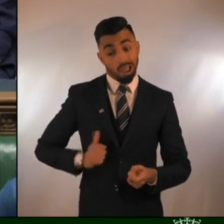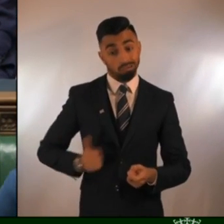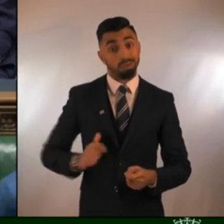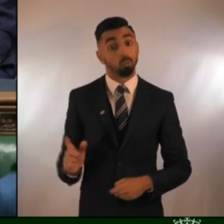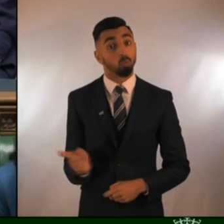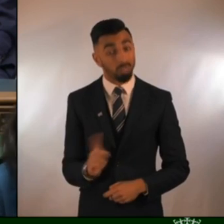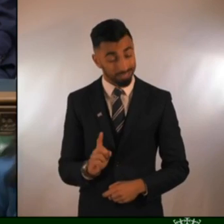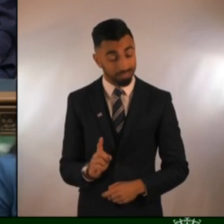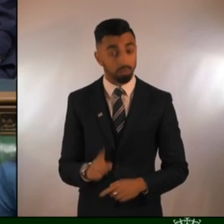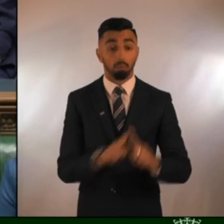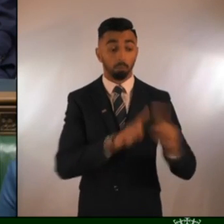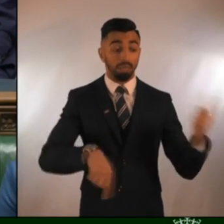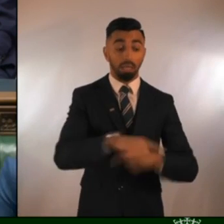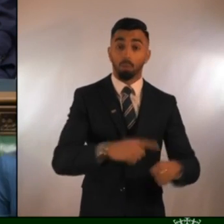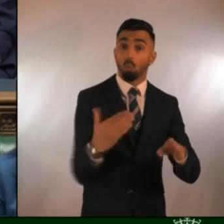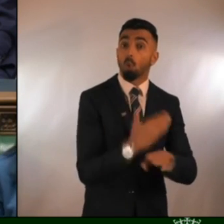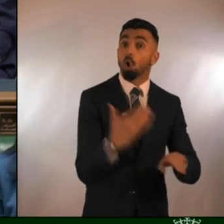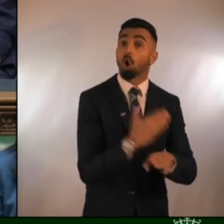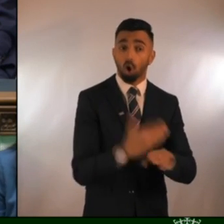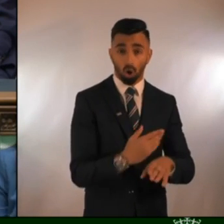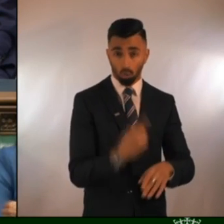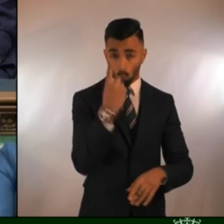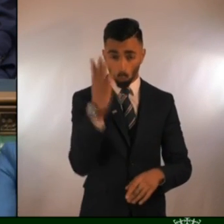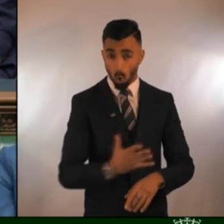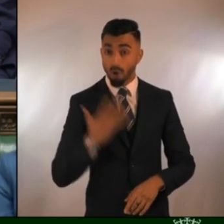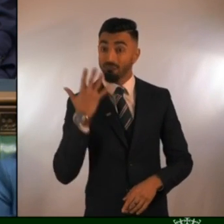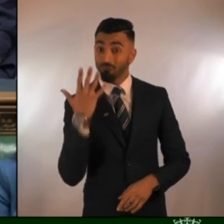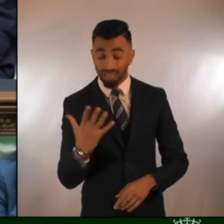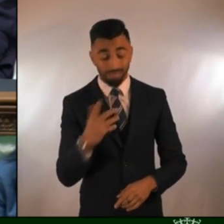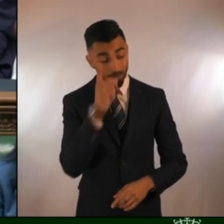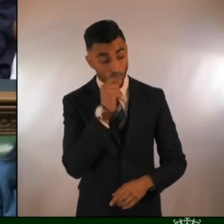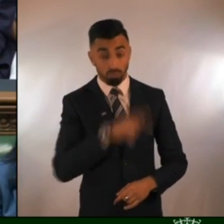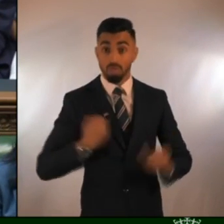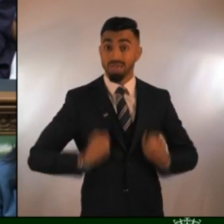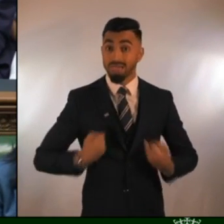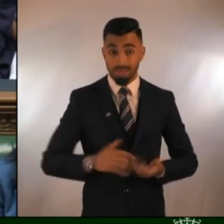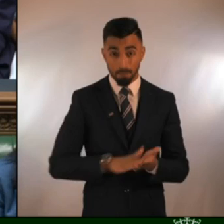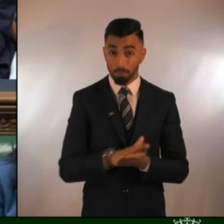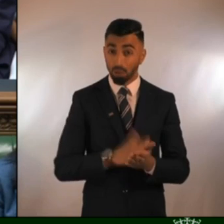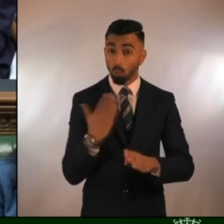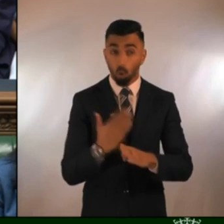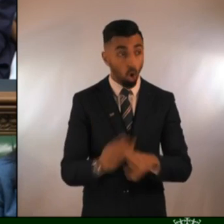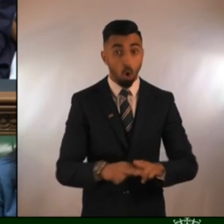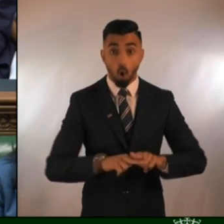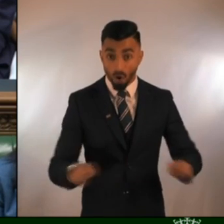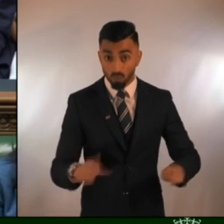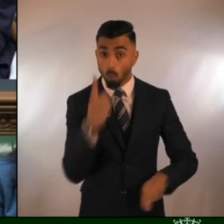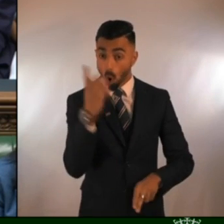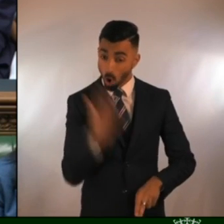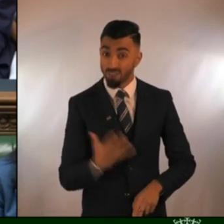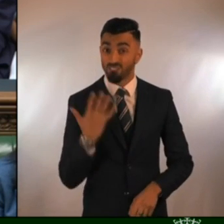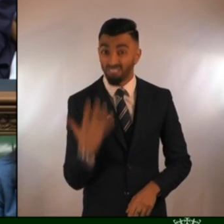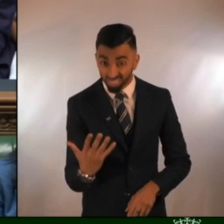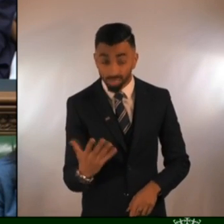working-age population could need to be off work at any one time. And business supply chains are being disrupted around the